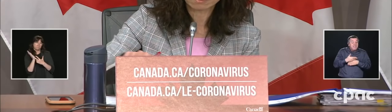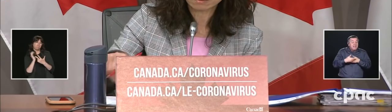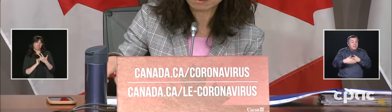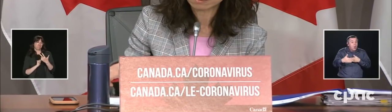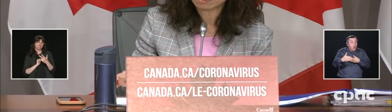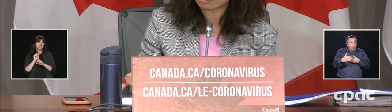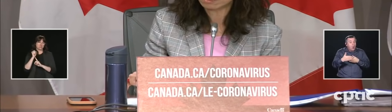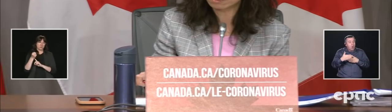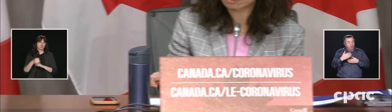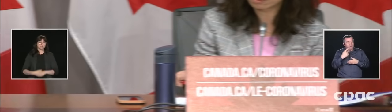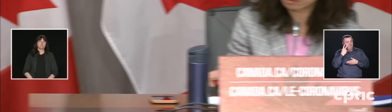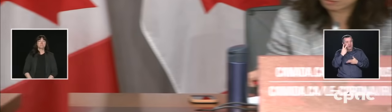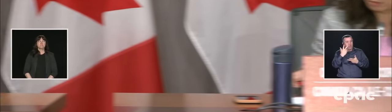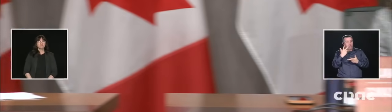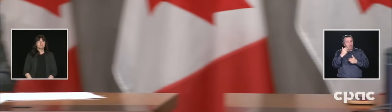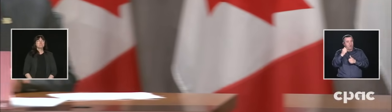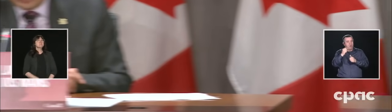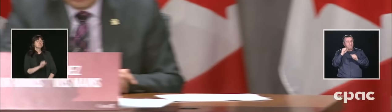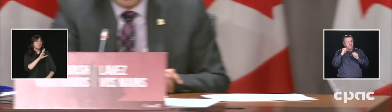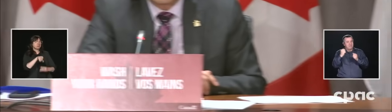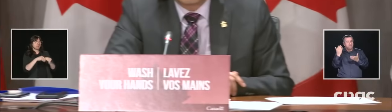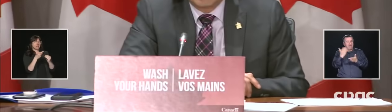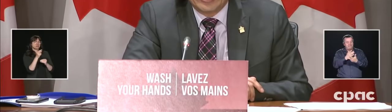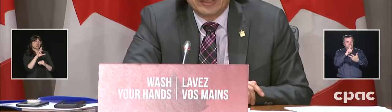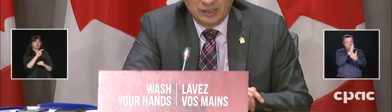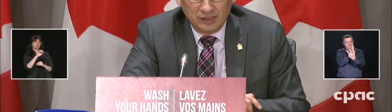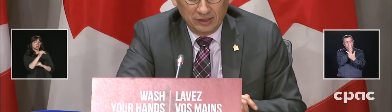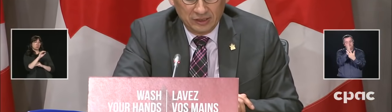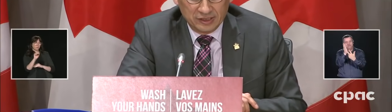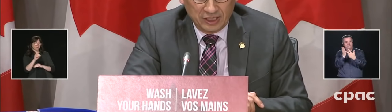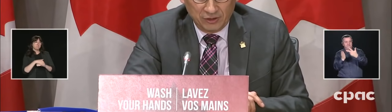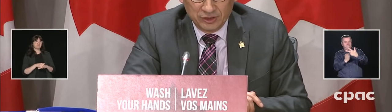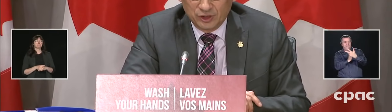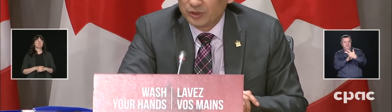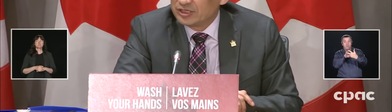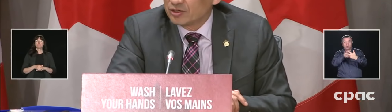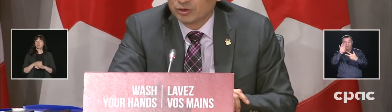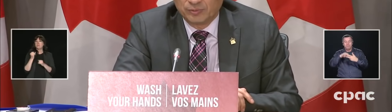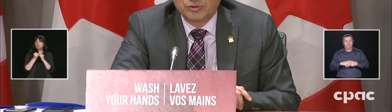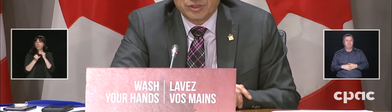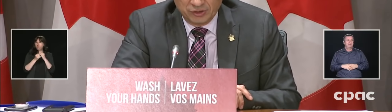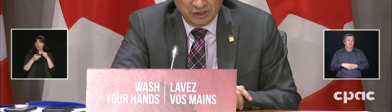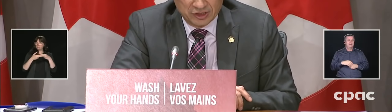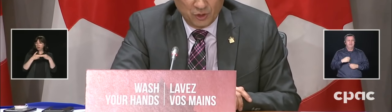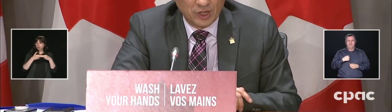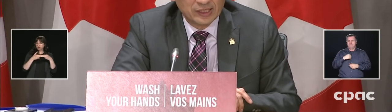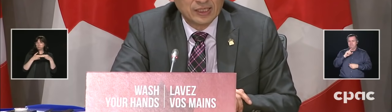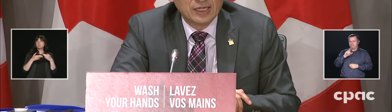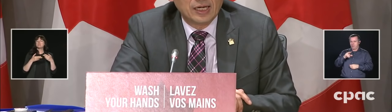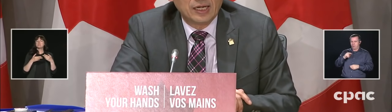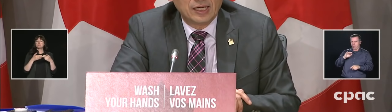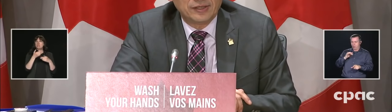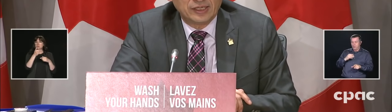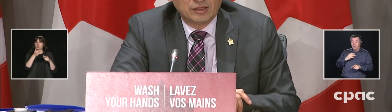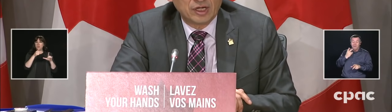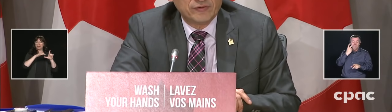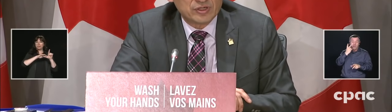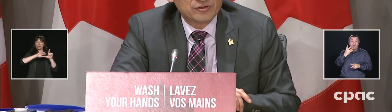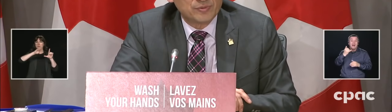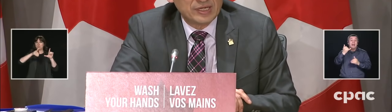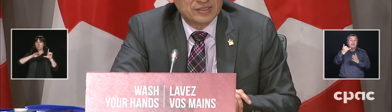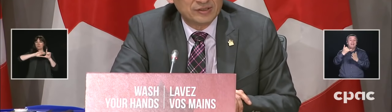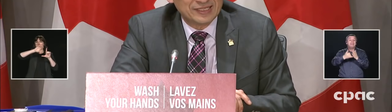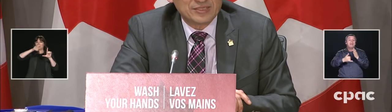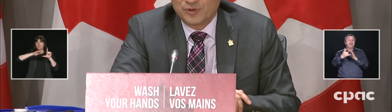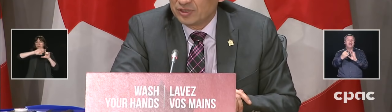Maybe I'll just add to that is that if you look at that last slide and the scenarios, the green zone, the blue zone, and so on, I think a lot of it is